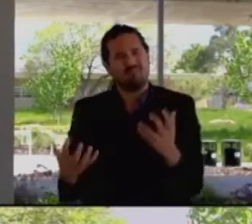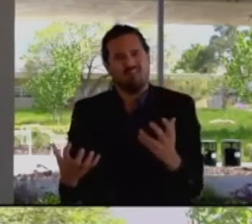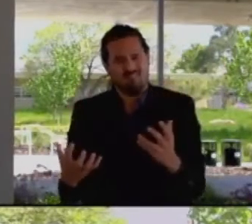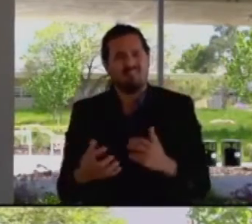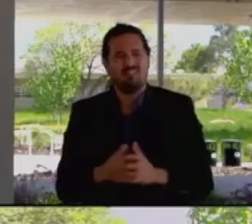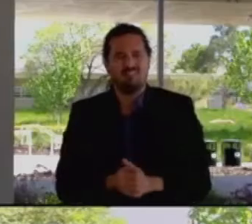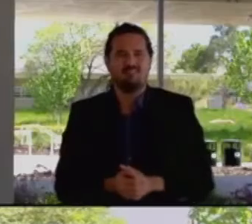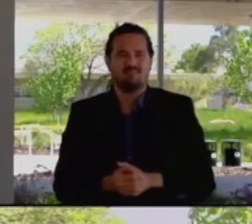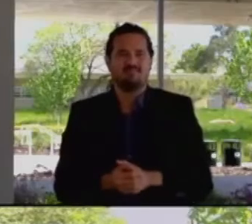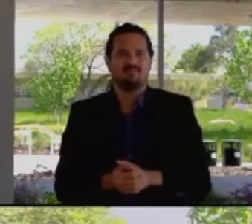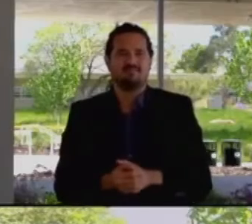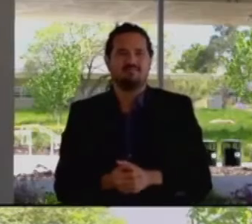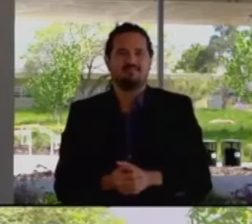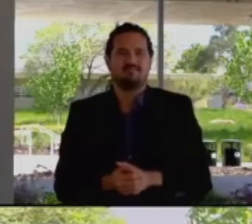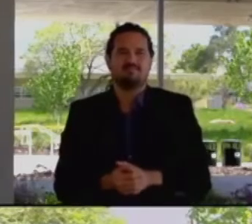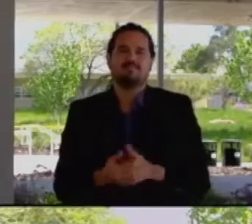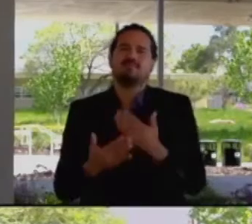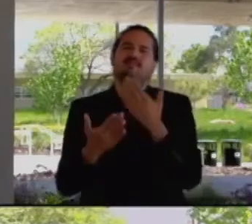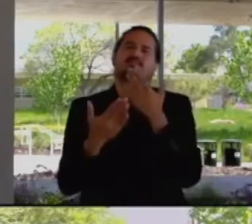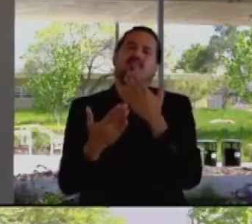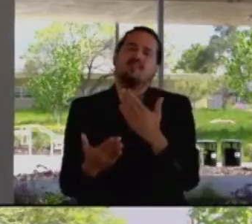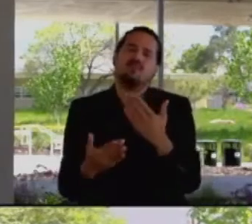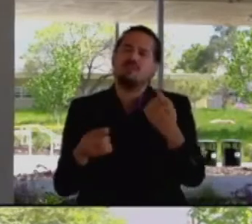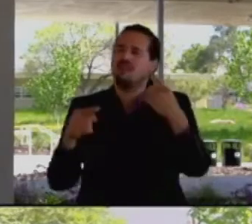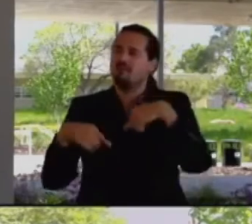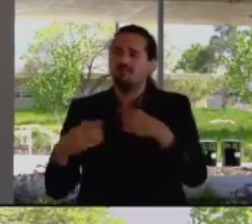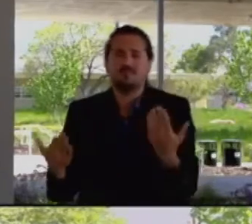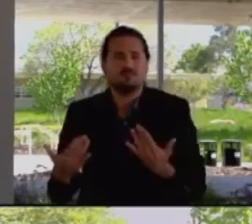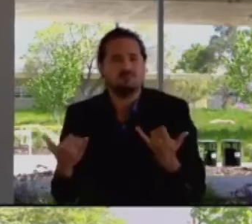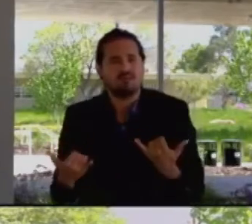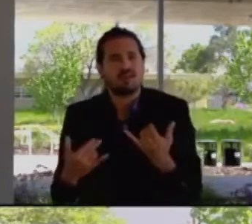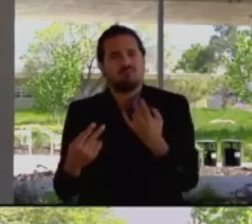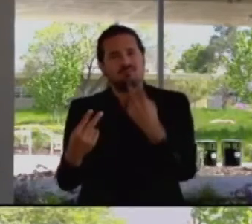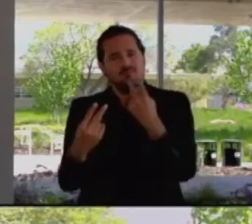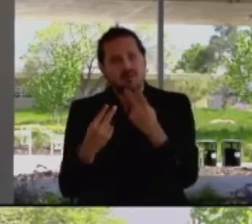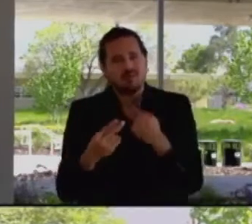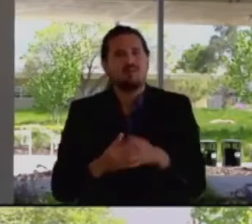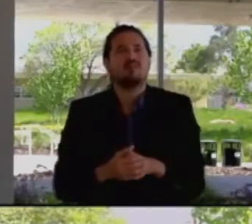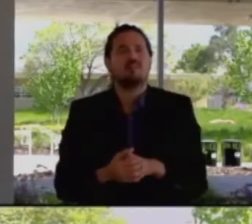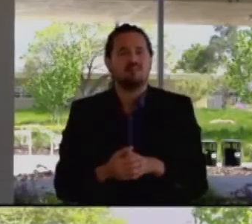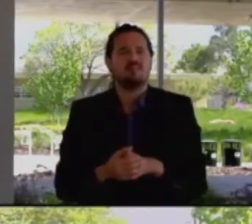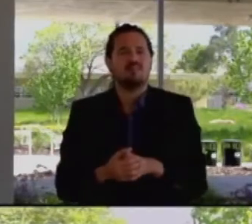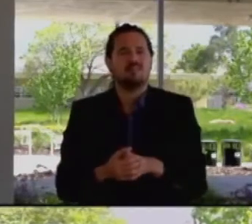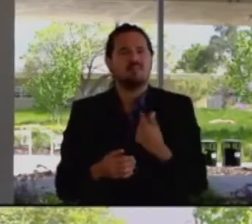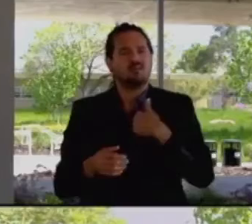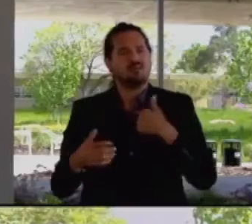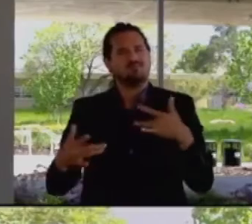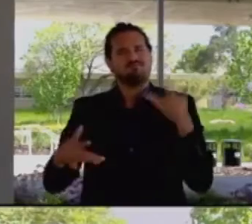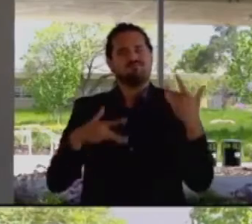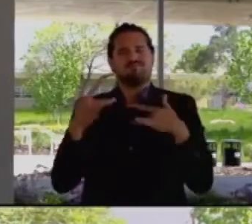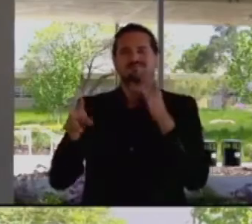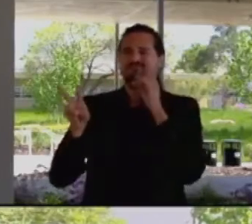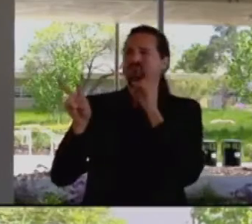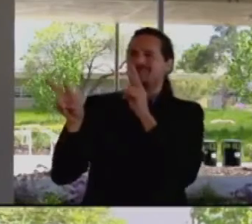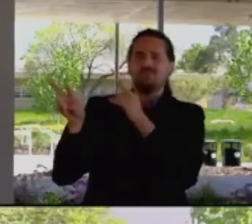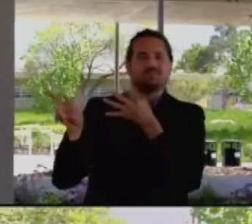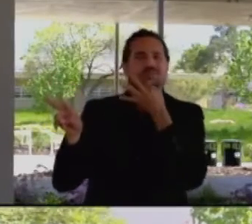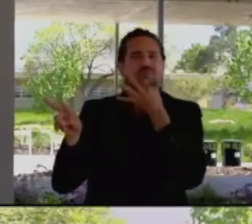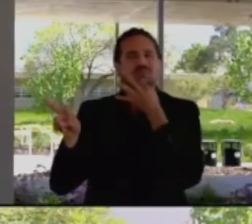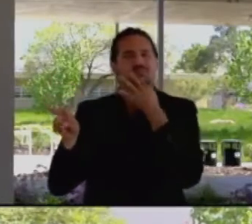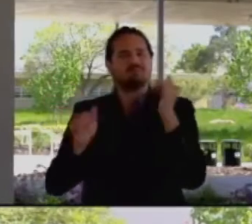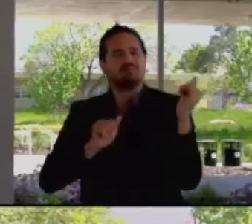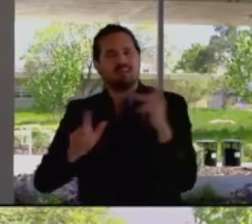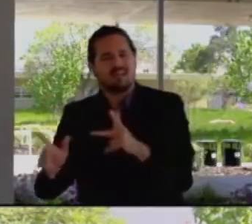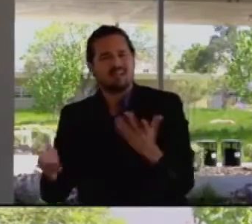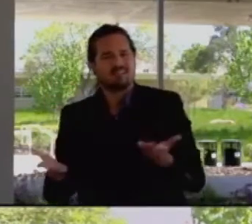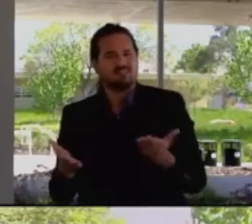thank you for being here. I look forward, please, if you're listening to this message right now, get vaccinated, get our kids back in school. With